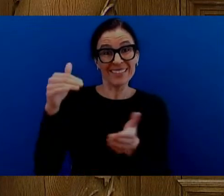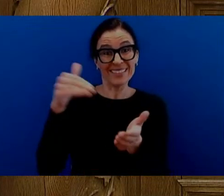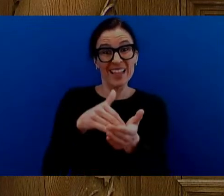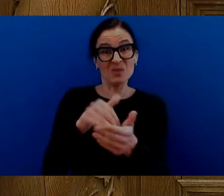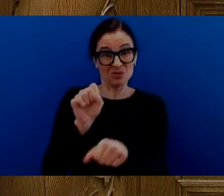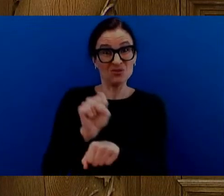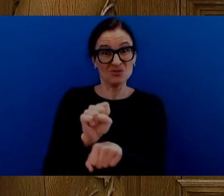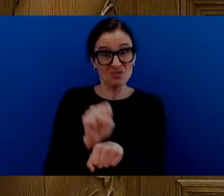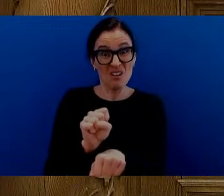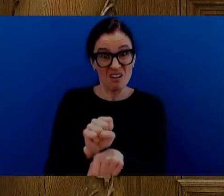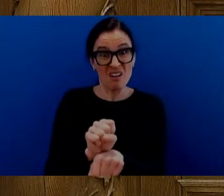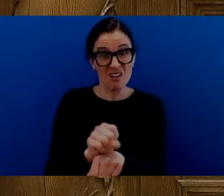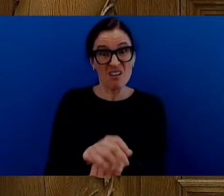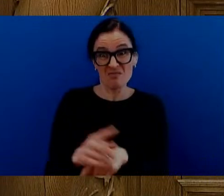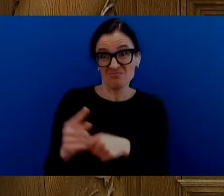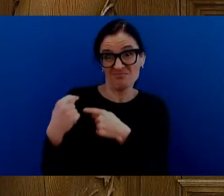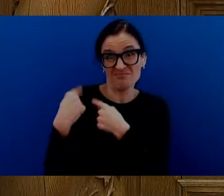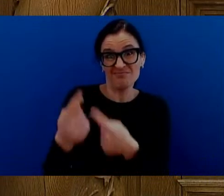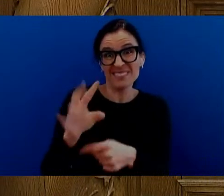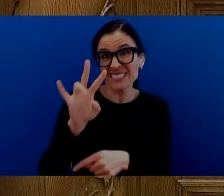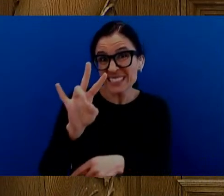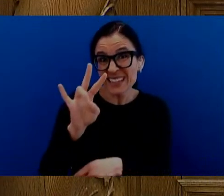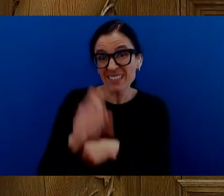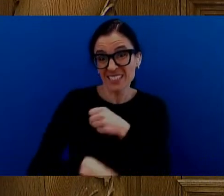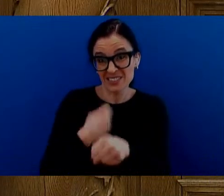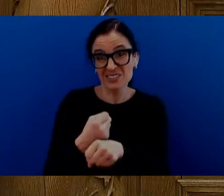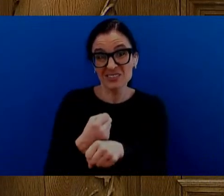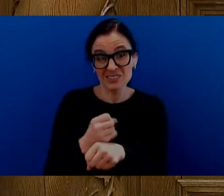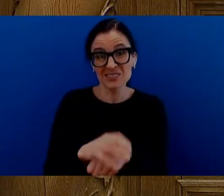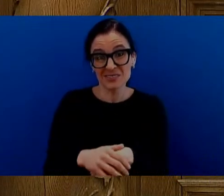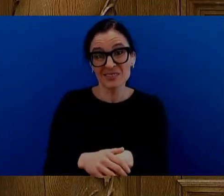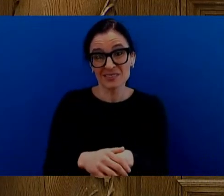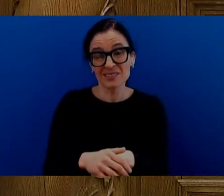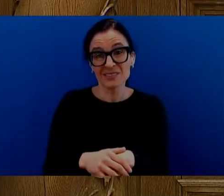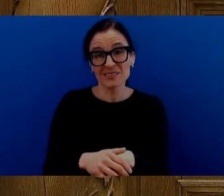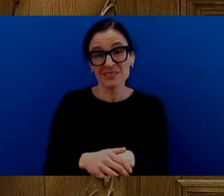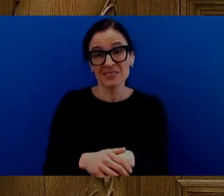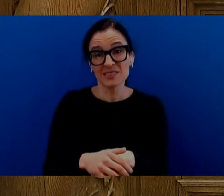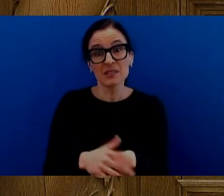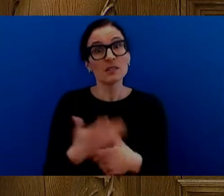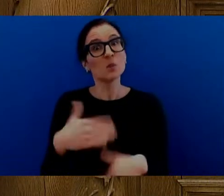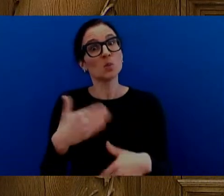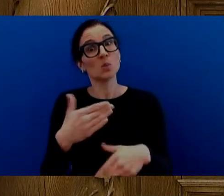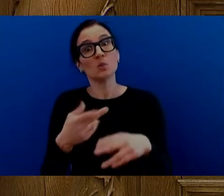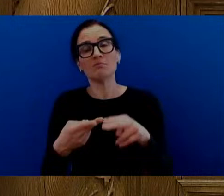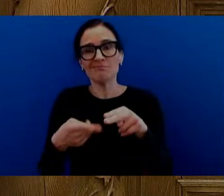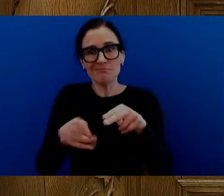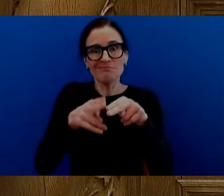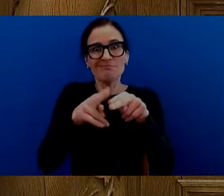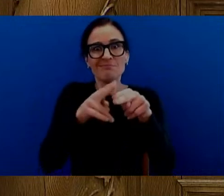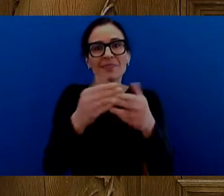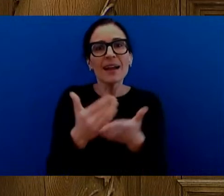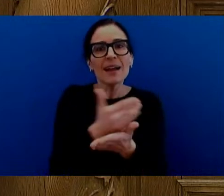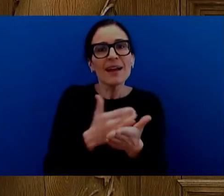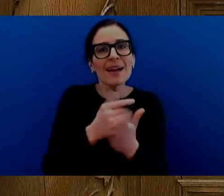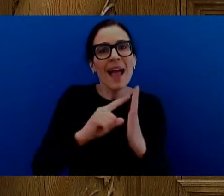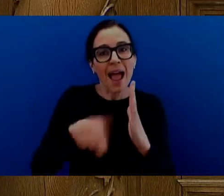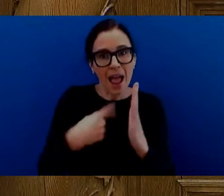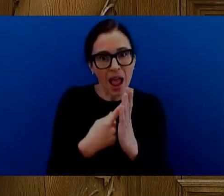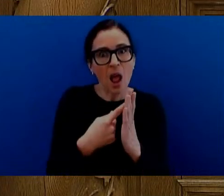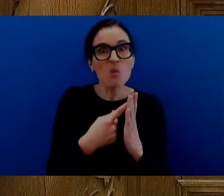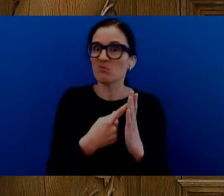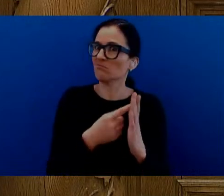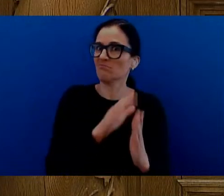Last year, we had the biggest GDP growth among large provinces, and one of the lowest